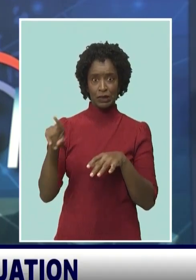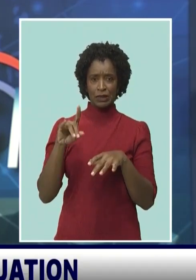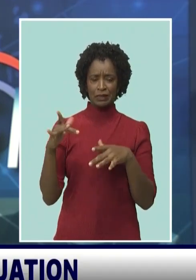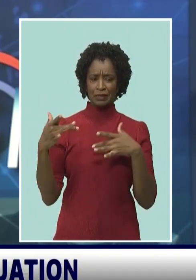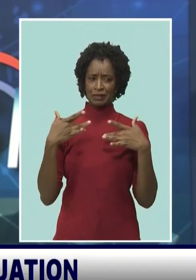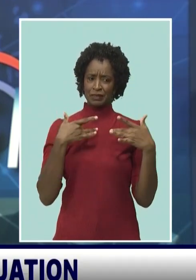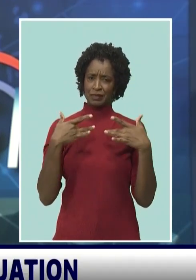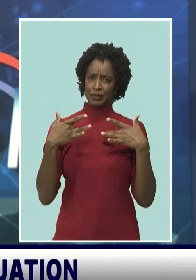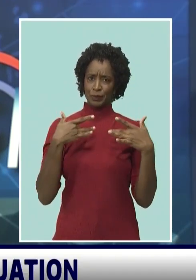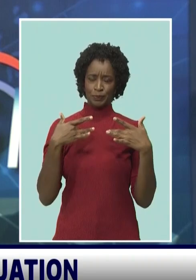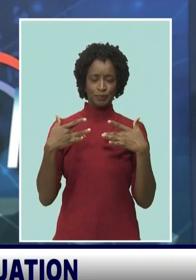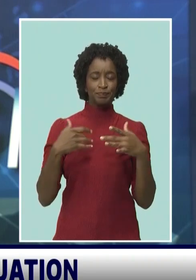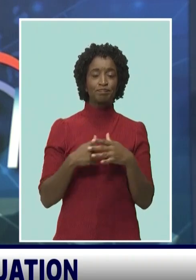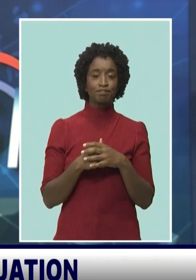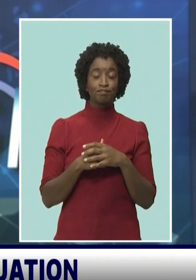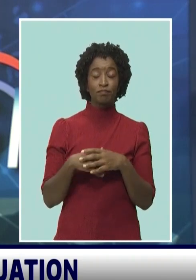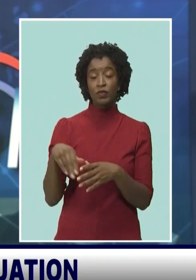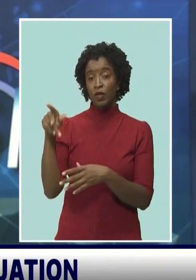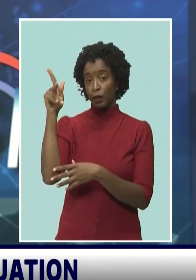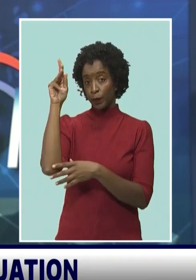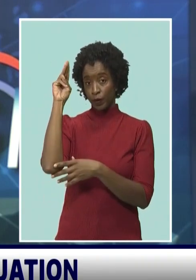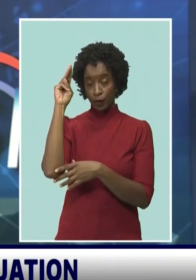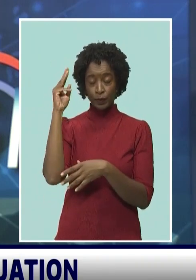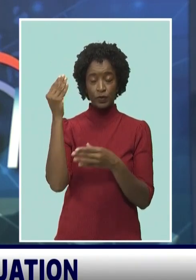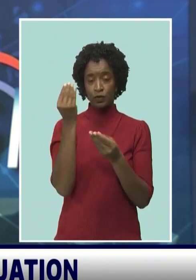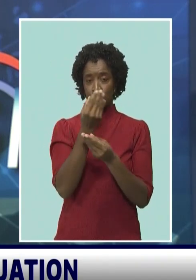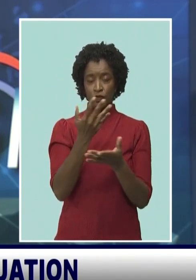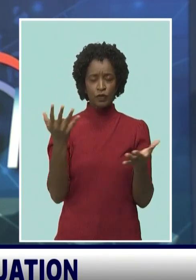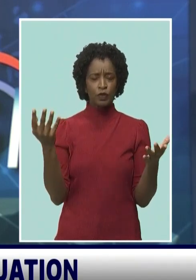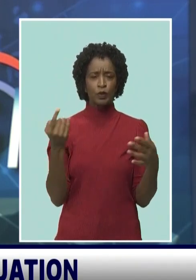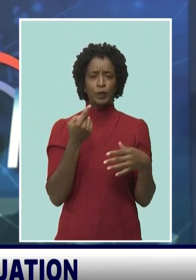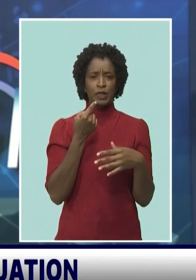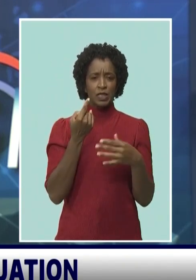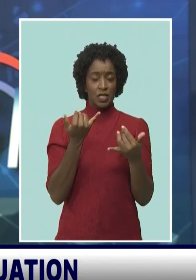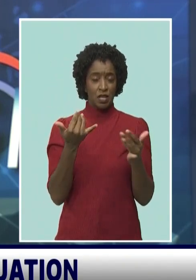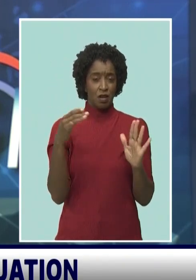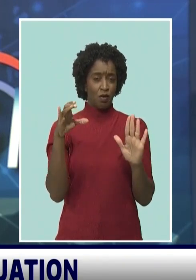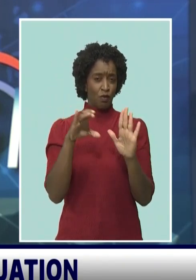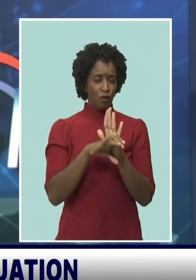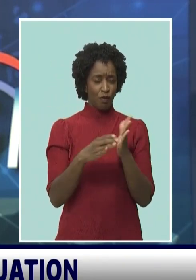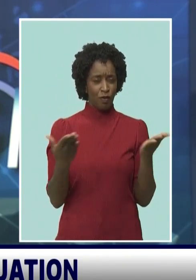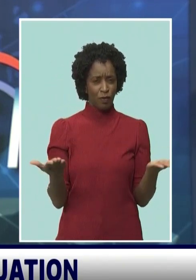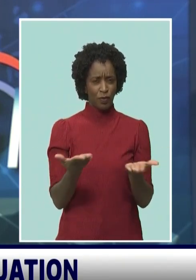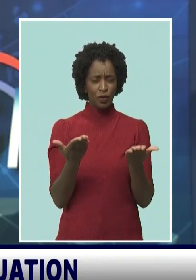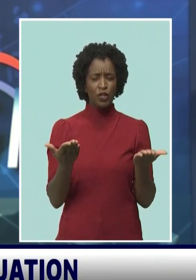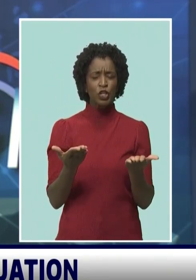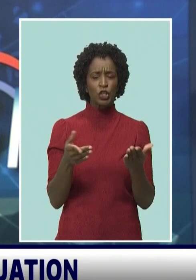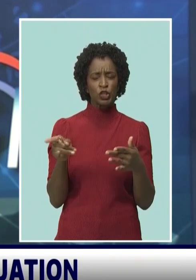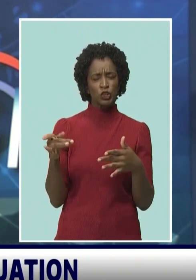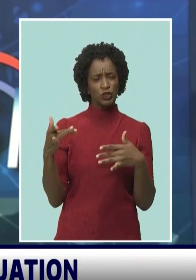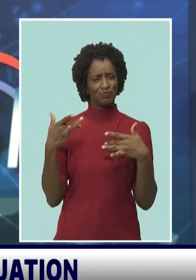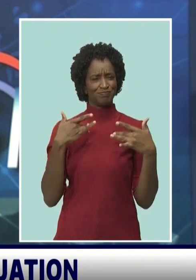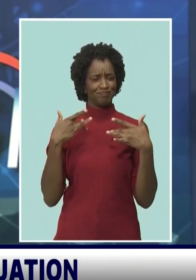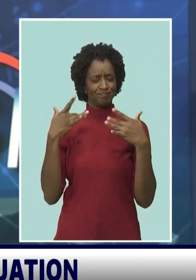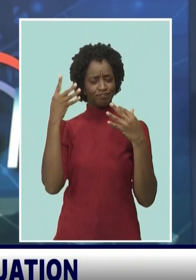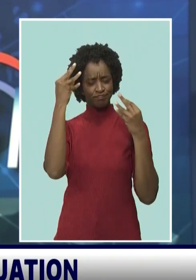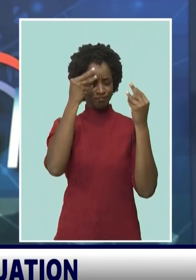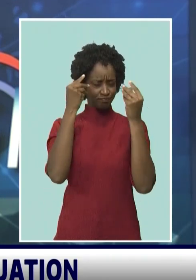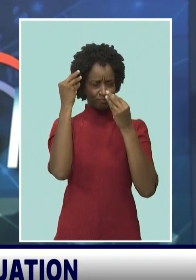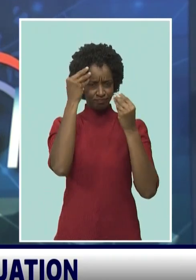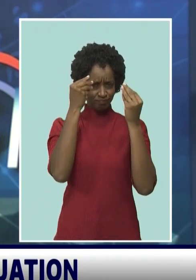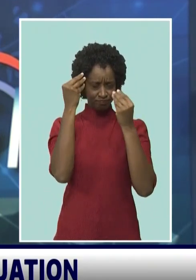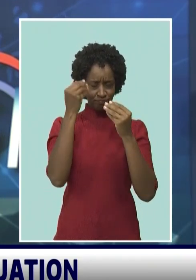Mia Amor-Motley says there is nothing that concerns her more than the crime situation in Barbados. Speaking about issues affecting